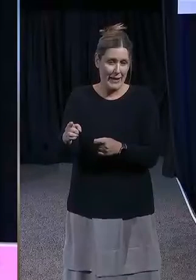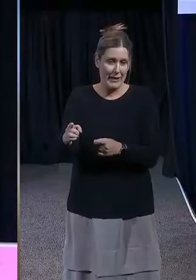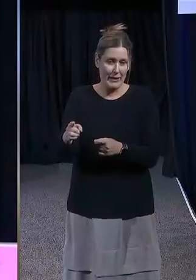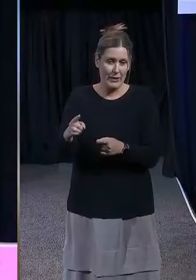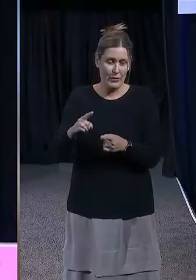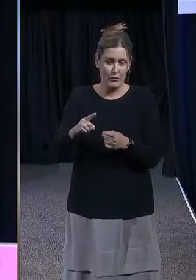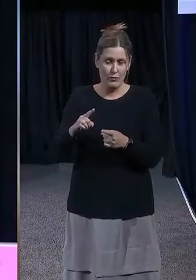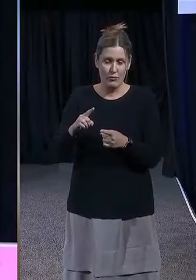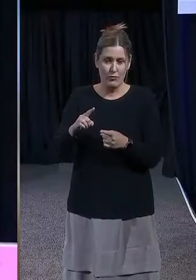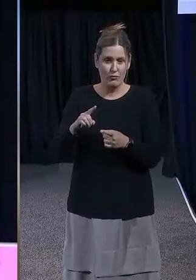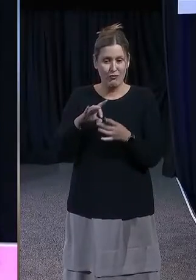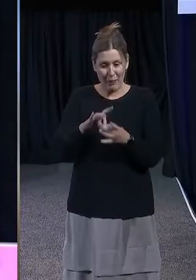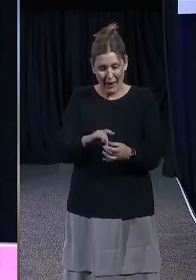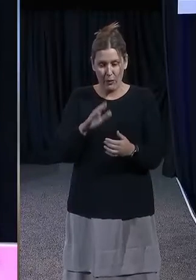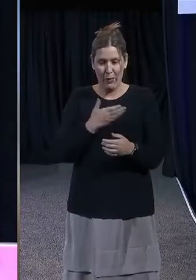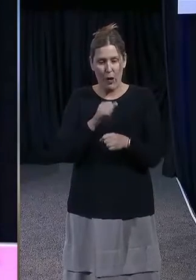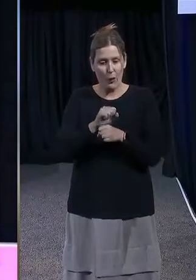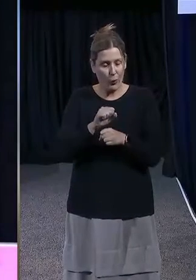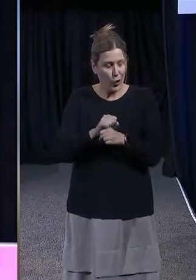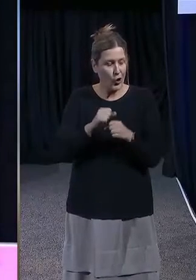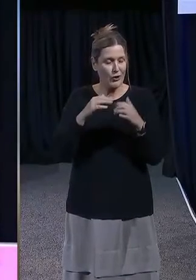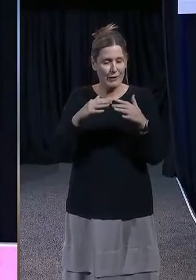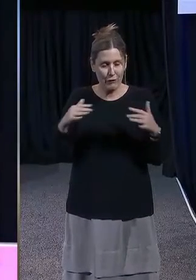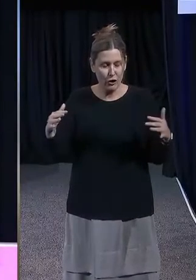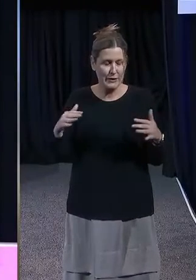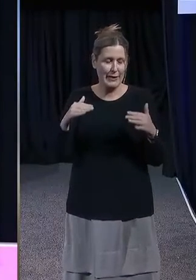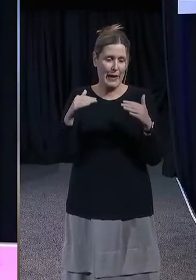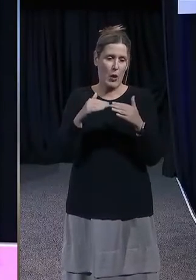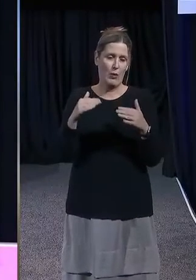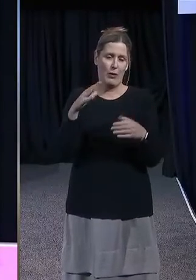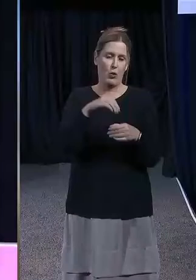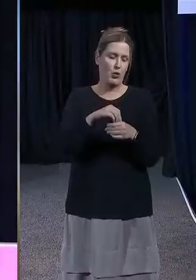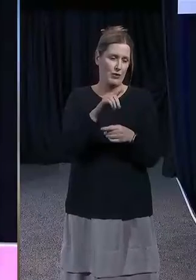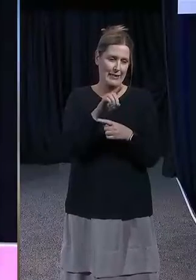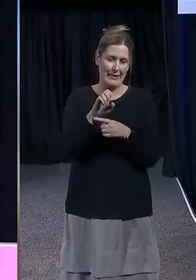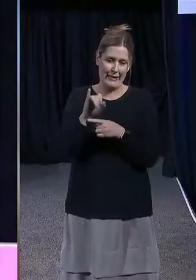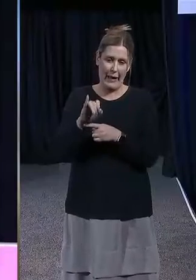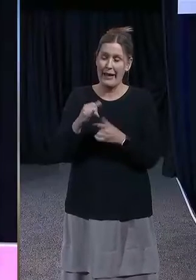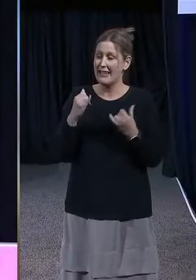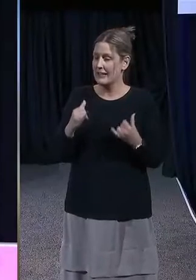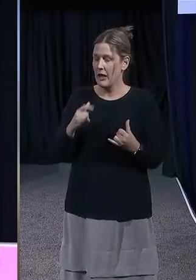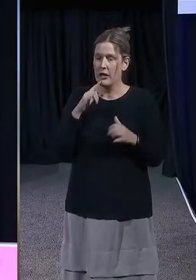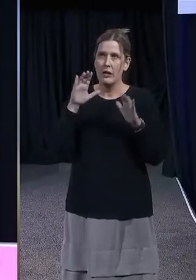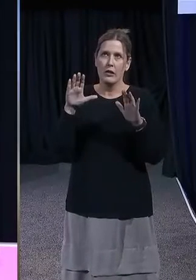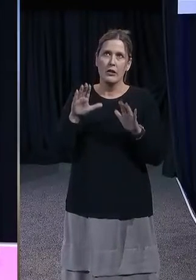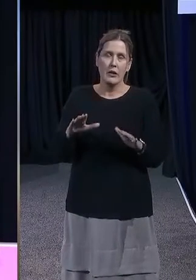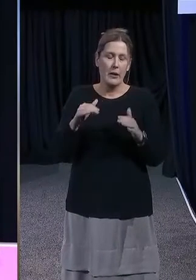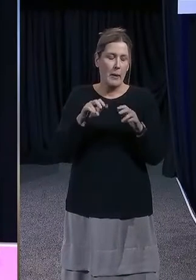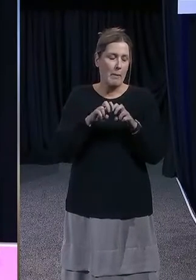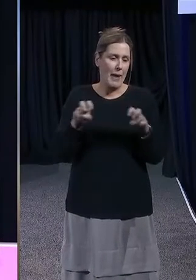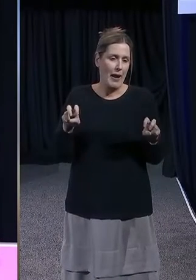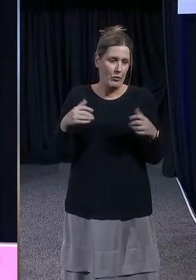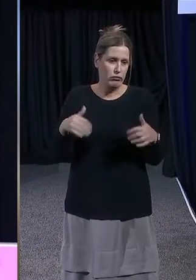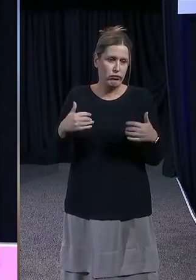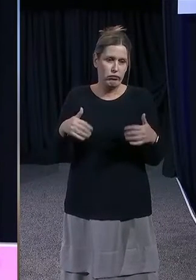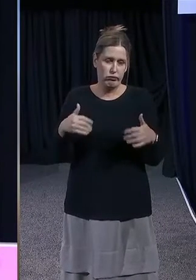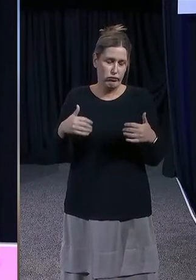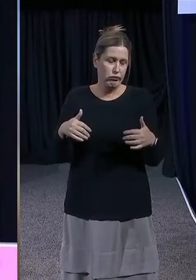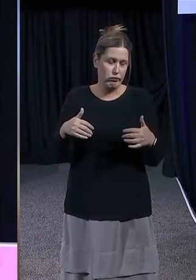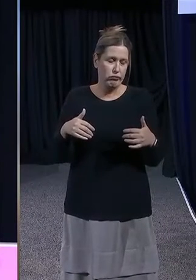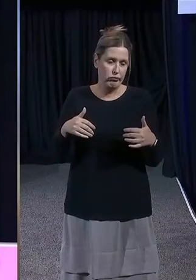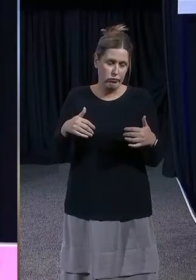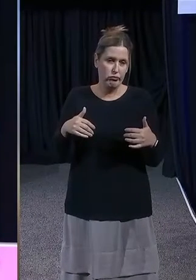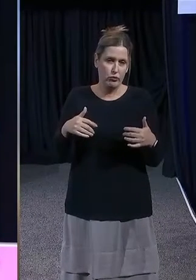our efforts on diversity, equity, and inclusion. Today we have an extraordinary panel with you to